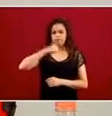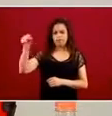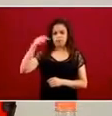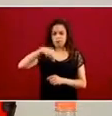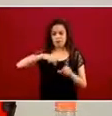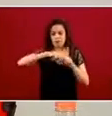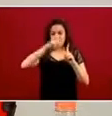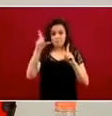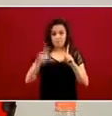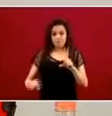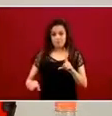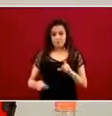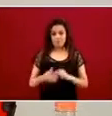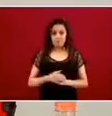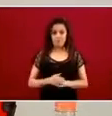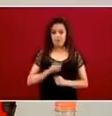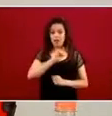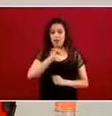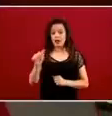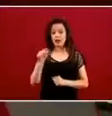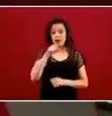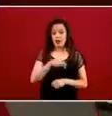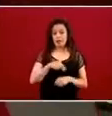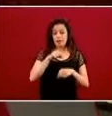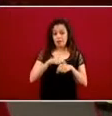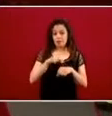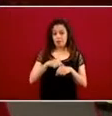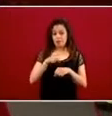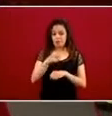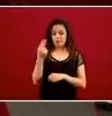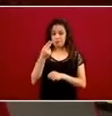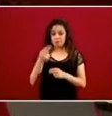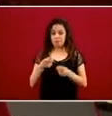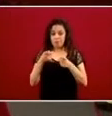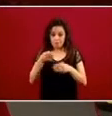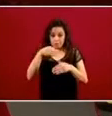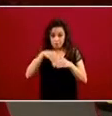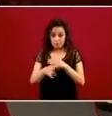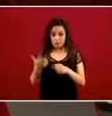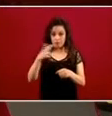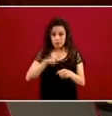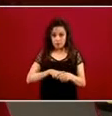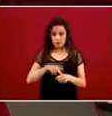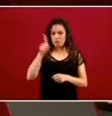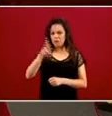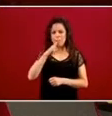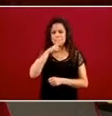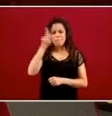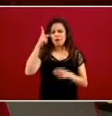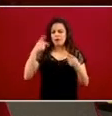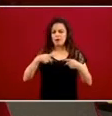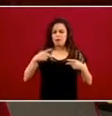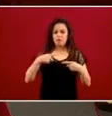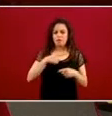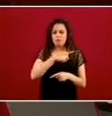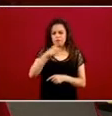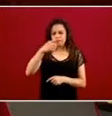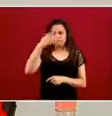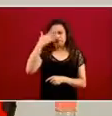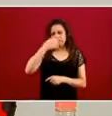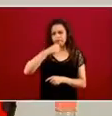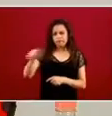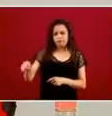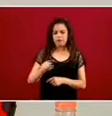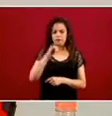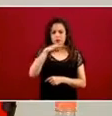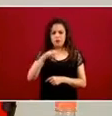very best of the best of each of our country's institutions. So you will have specialists from IMSS, from